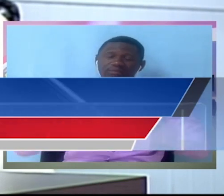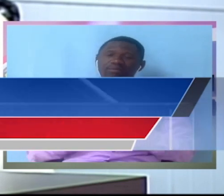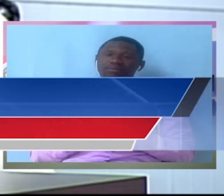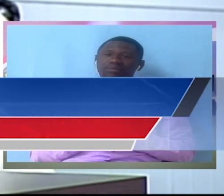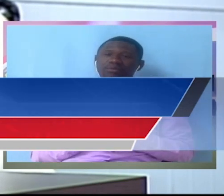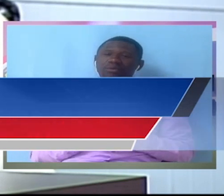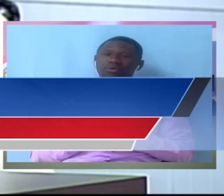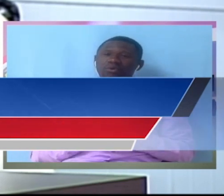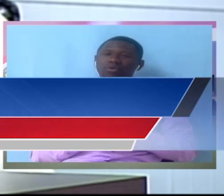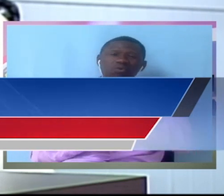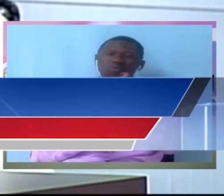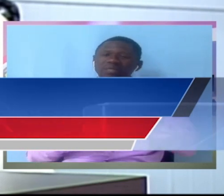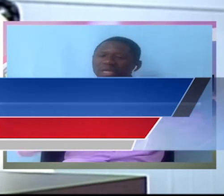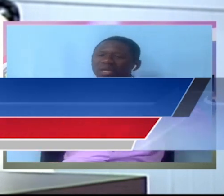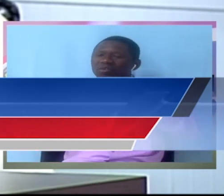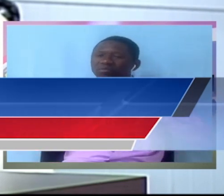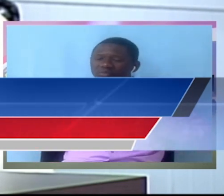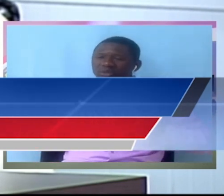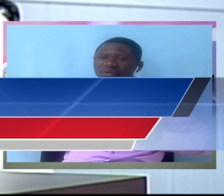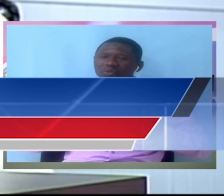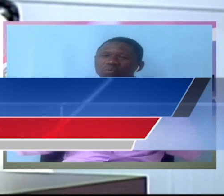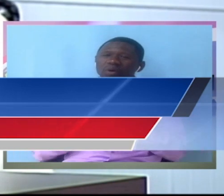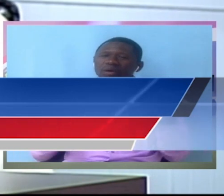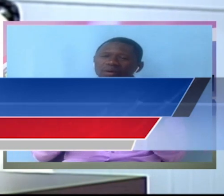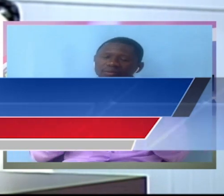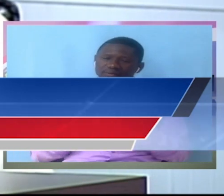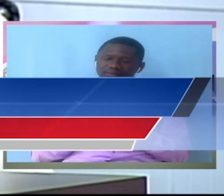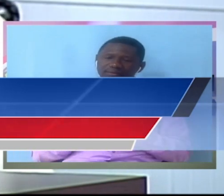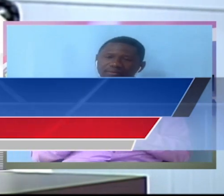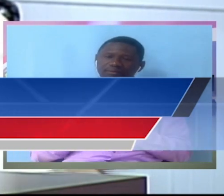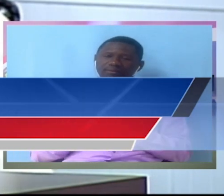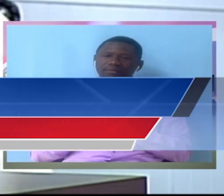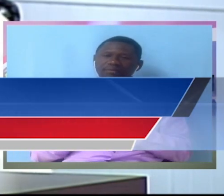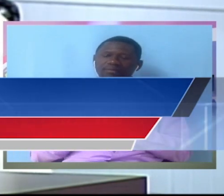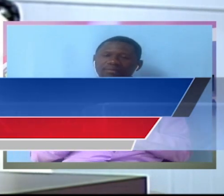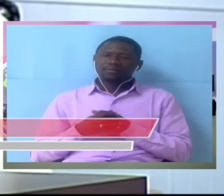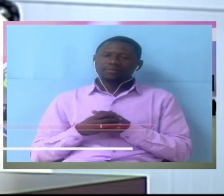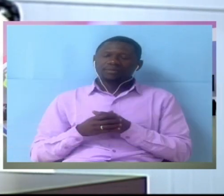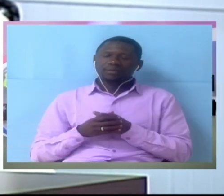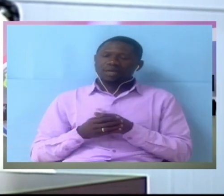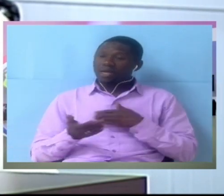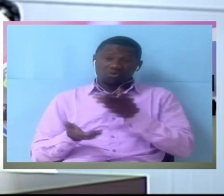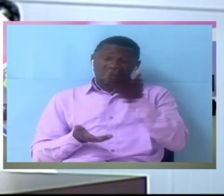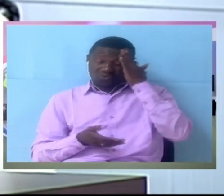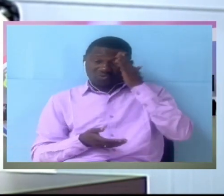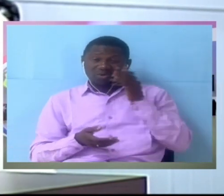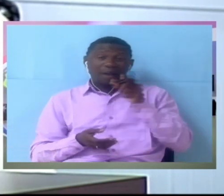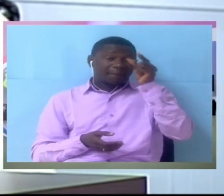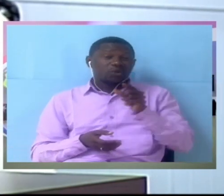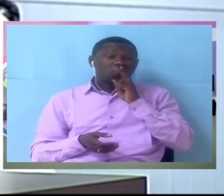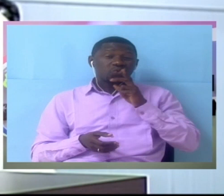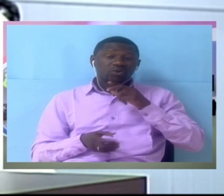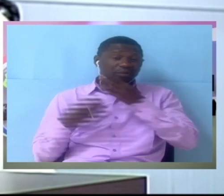On what part of their bodies? Ban bor ci sen yaram. Okay, am nga kuy door do waxtan na foy door. You know, the one that does the beating does